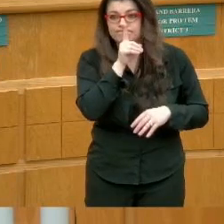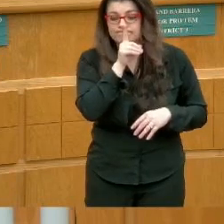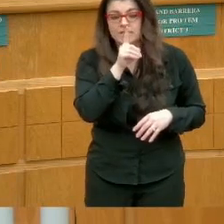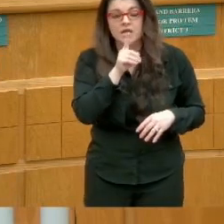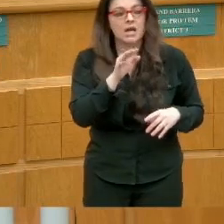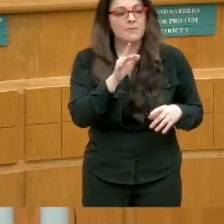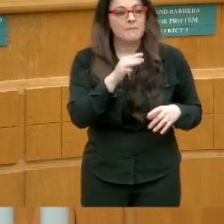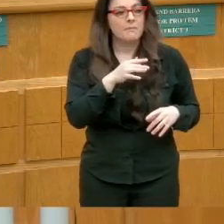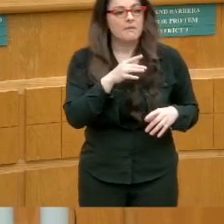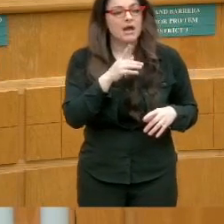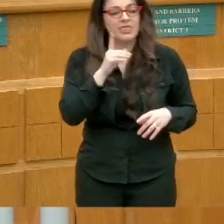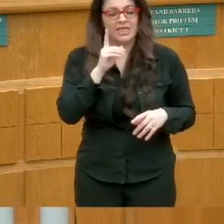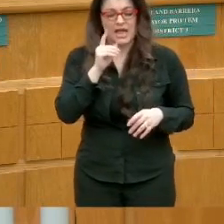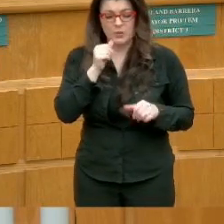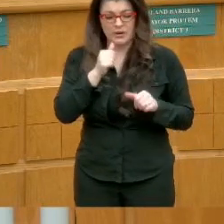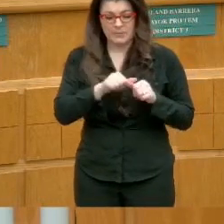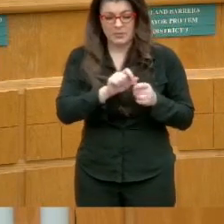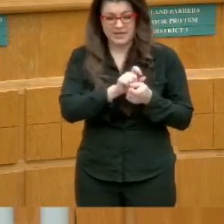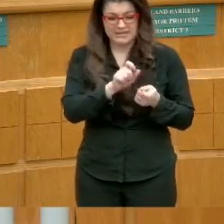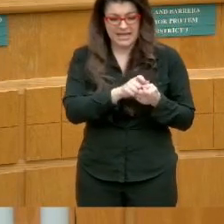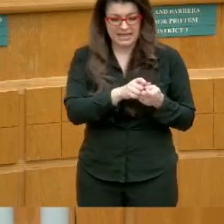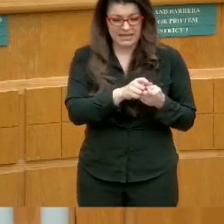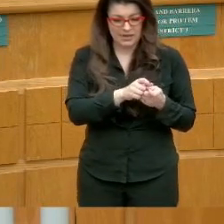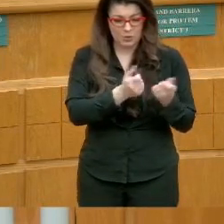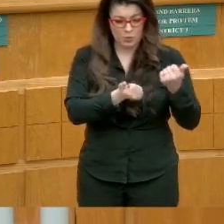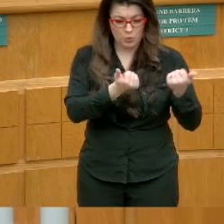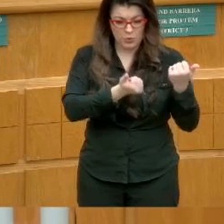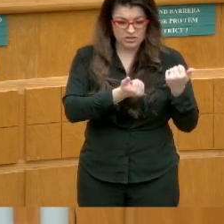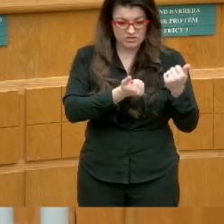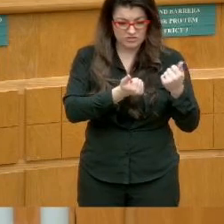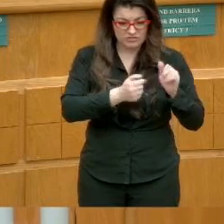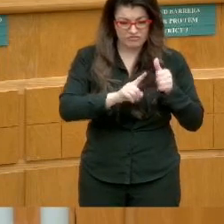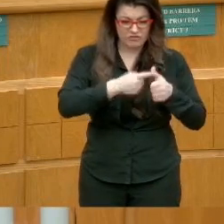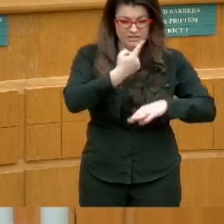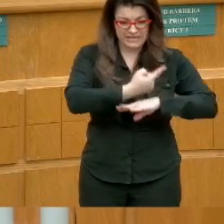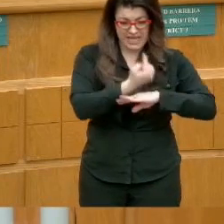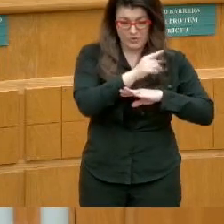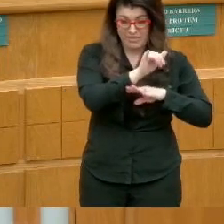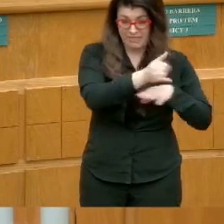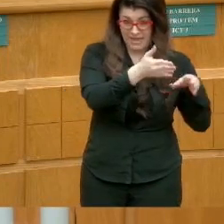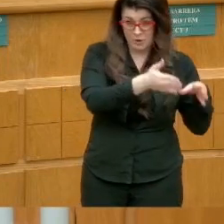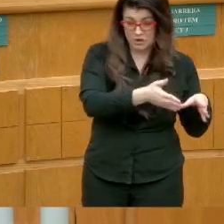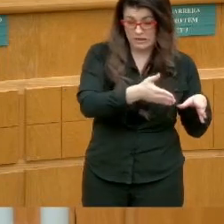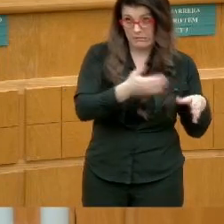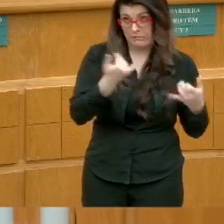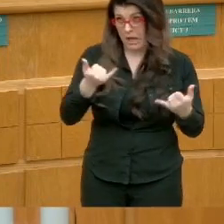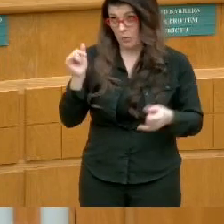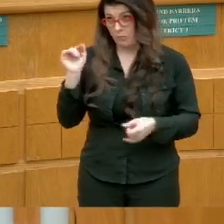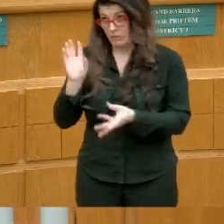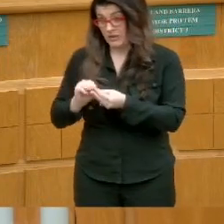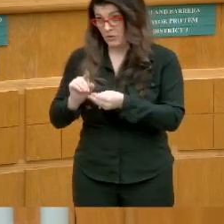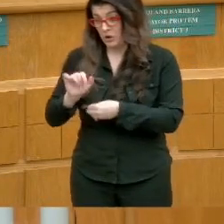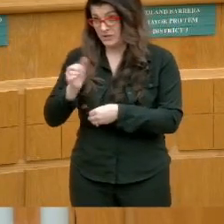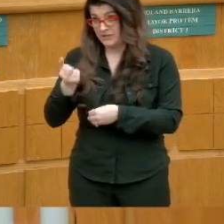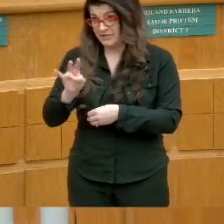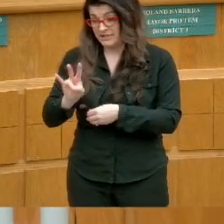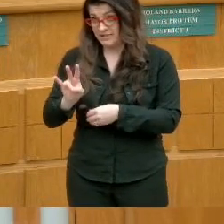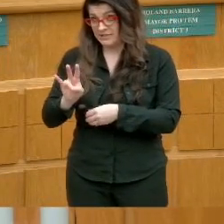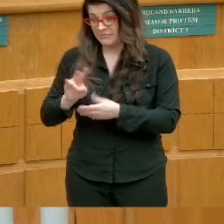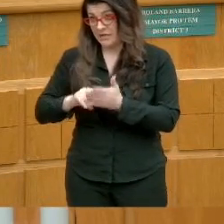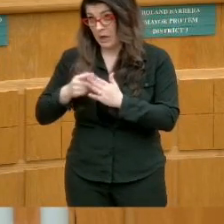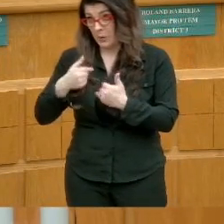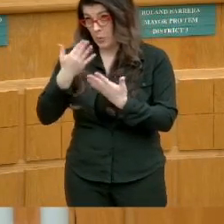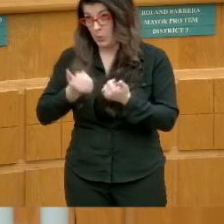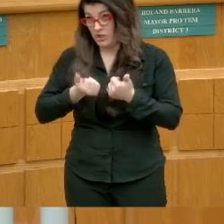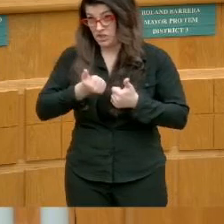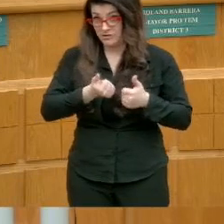to 117 cases, so I don't remember the exact first day. But what happens is when they're sick, they have to be taken out,